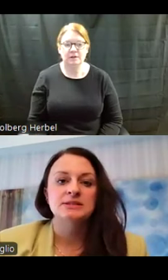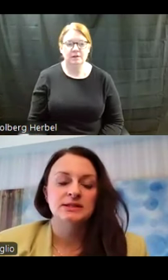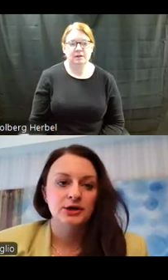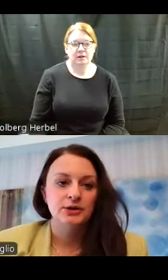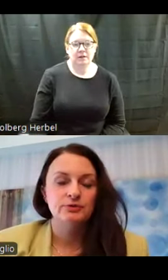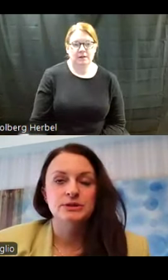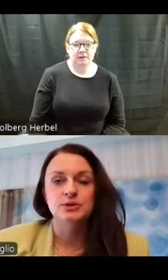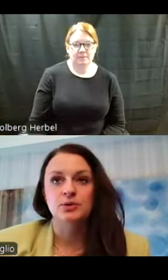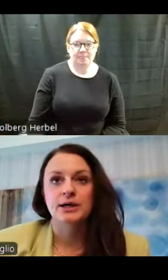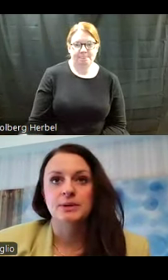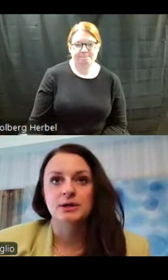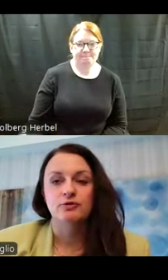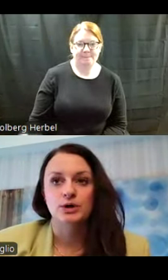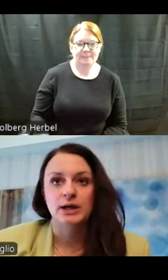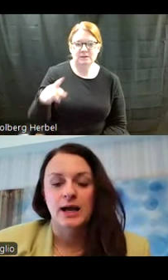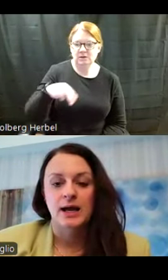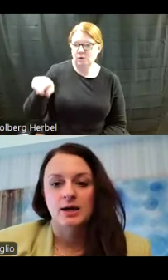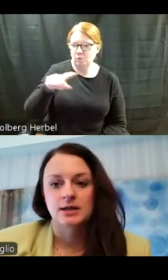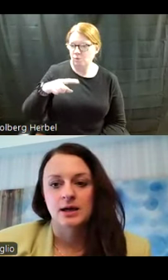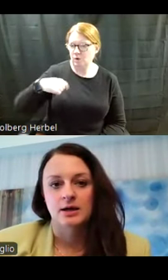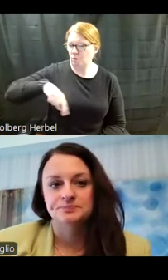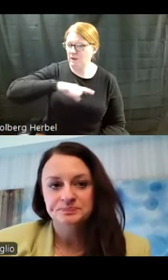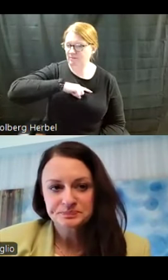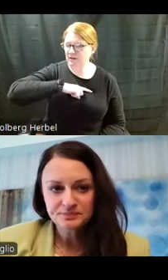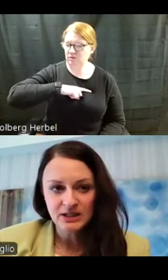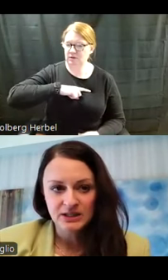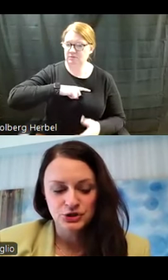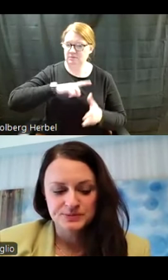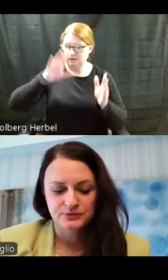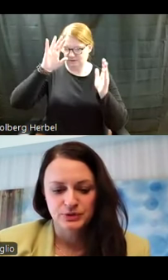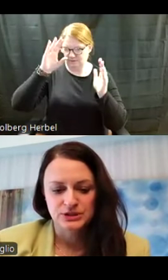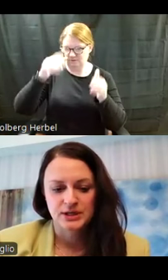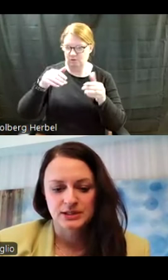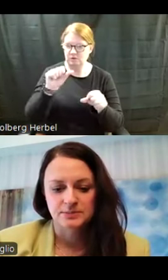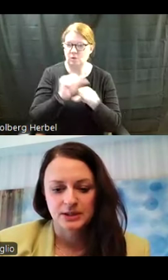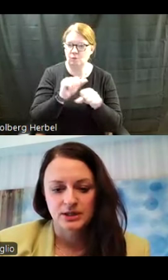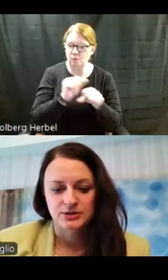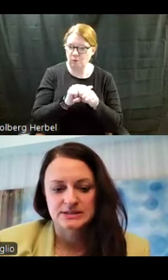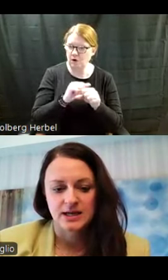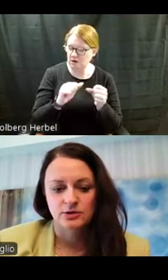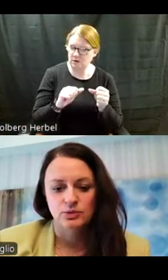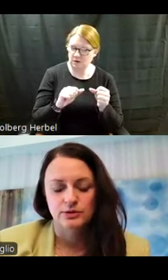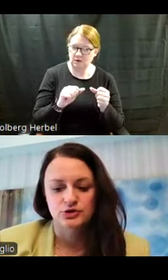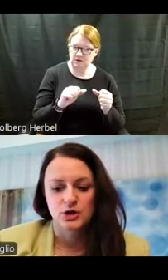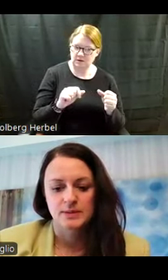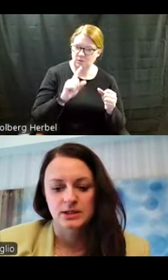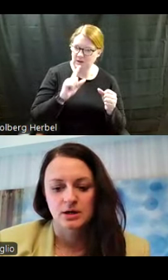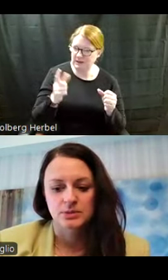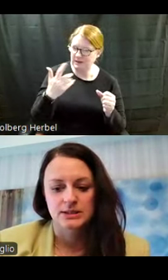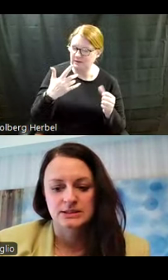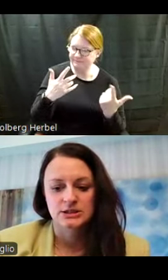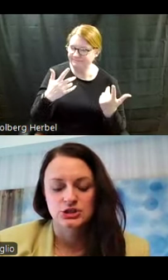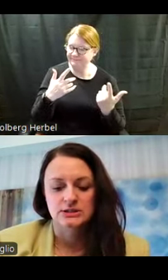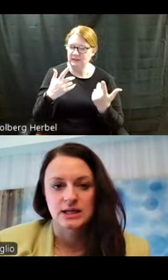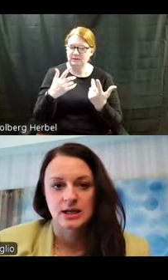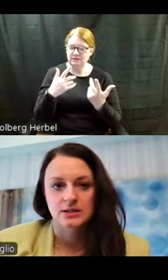And this is an area we've been doing quite a bit of work on in terms of really trying to better understand the role of trauma in